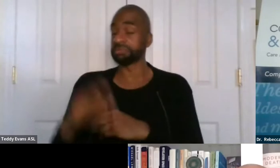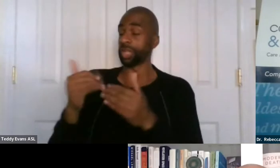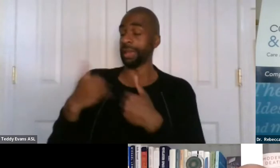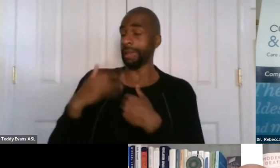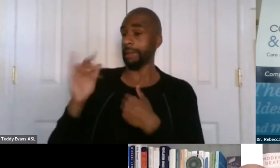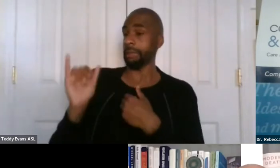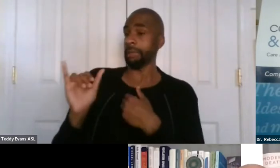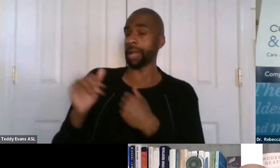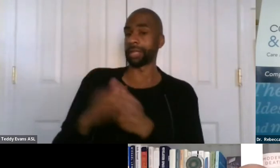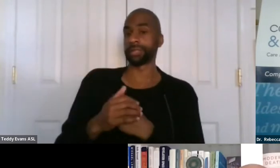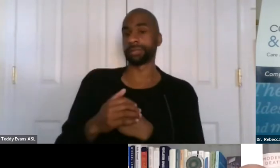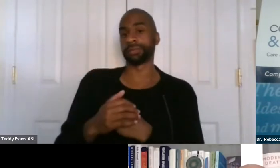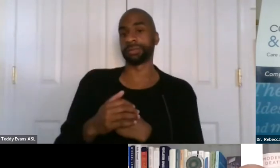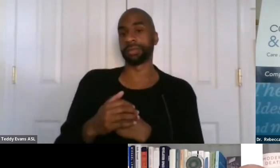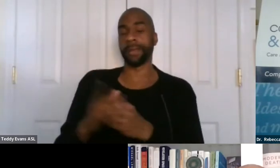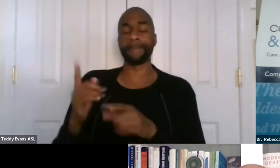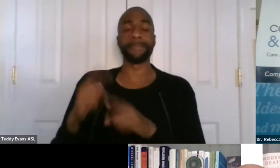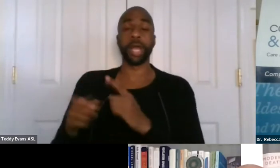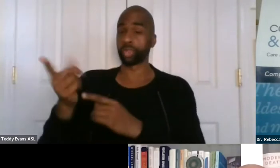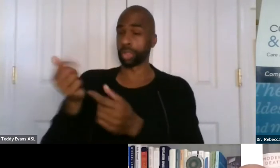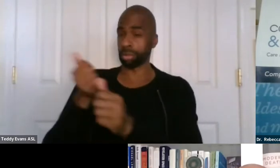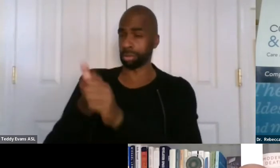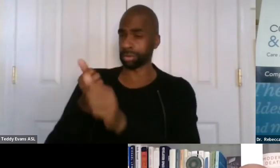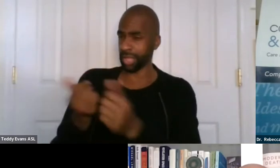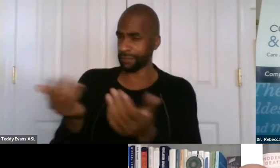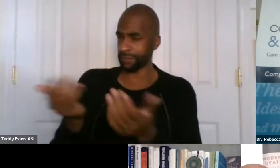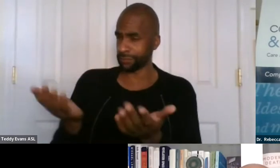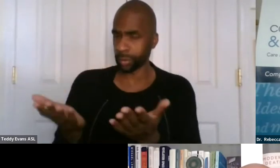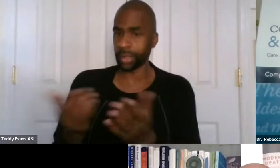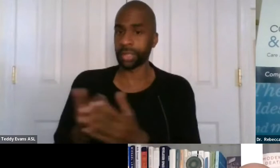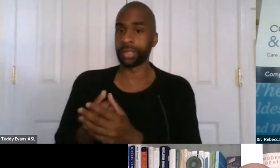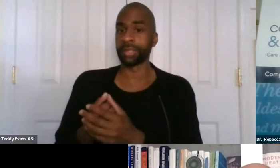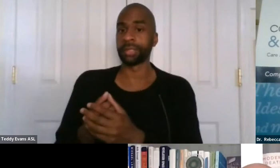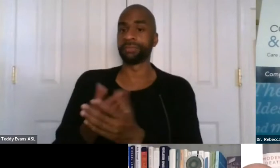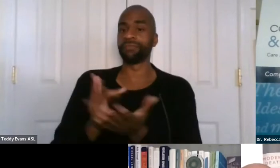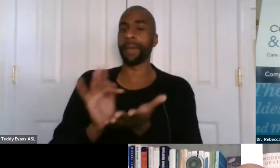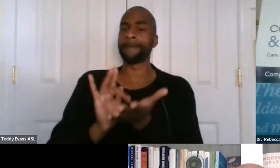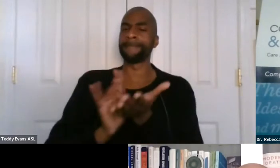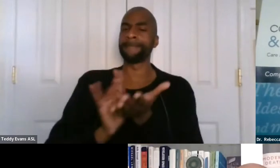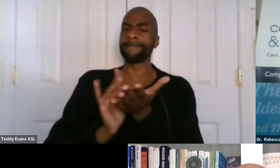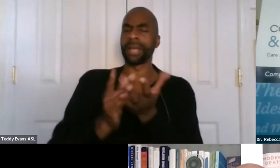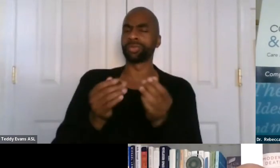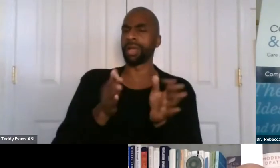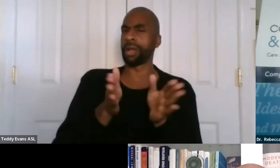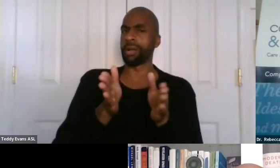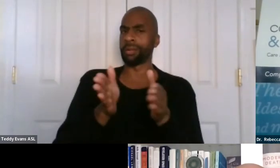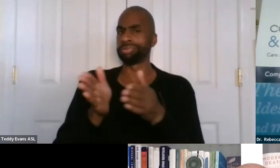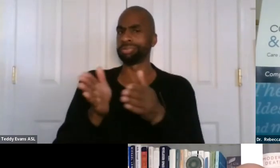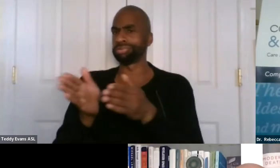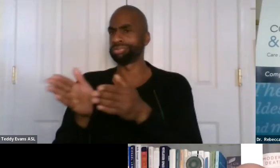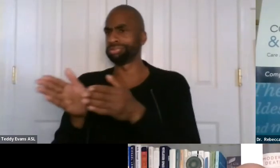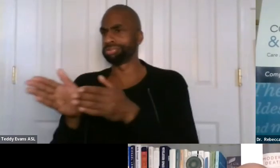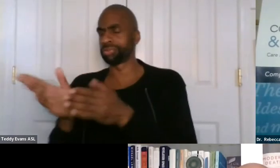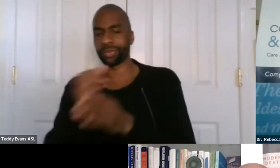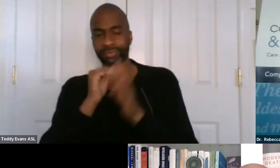I think what she did was that medicine had veered too far off away from patients. It was not patient-centered at all. It only catered